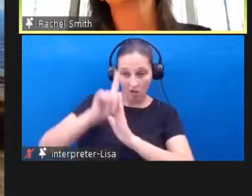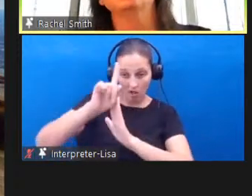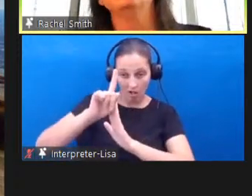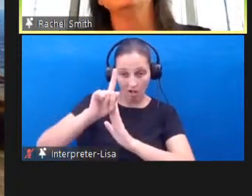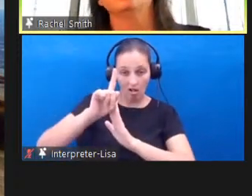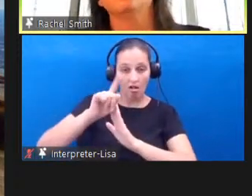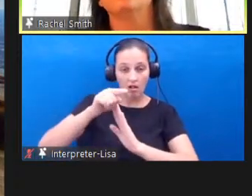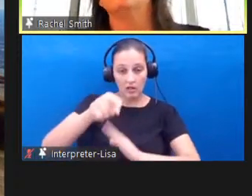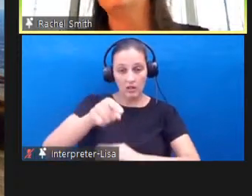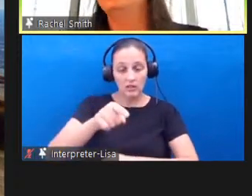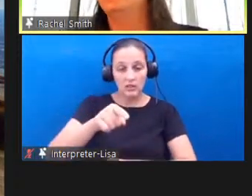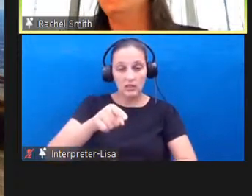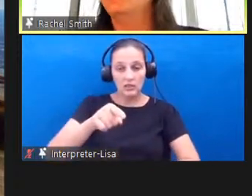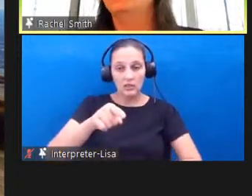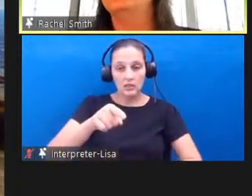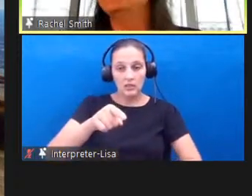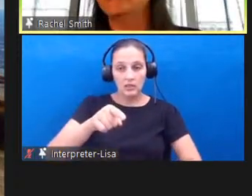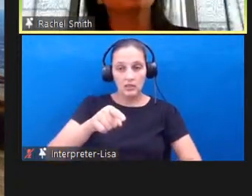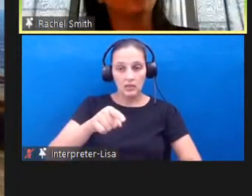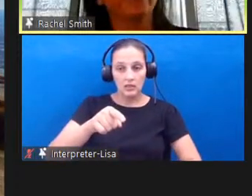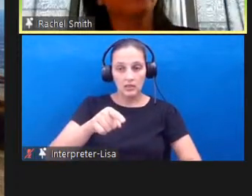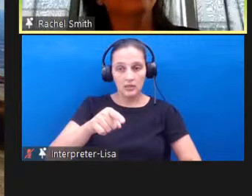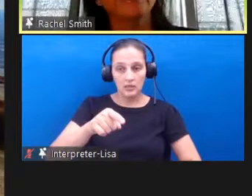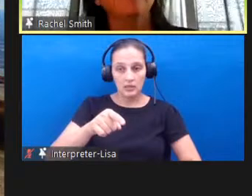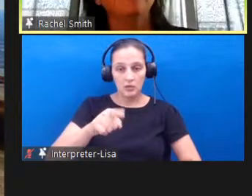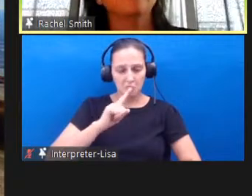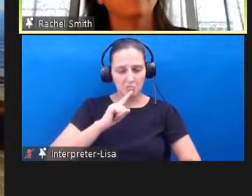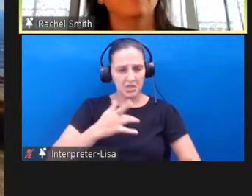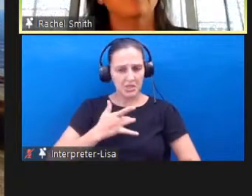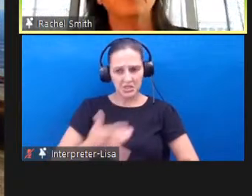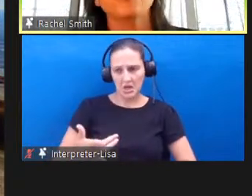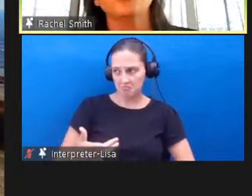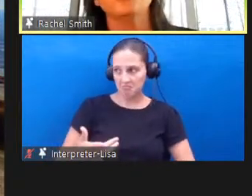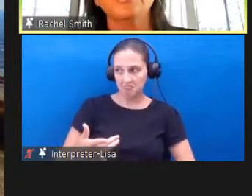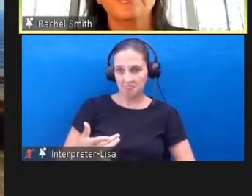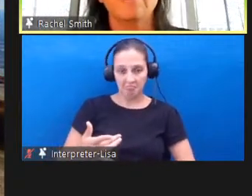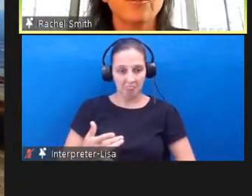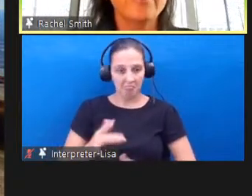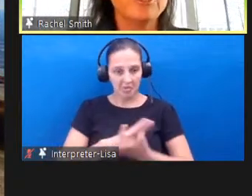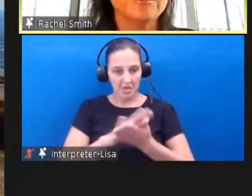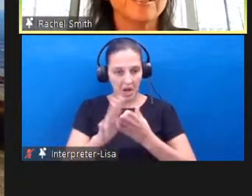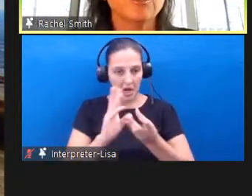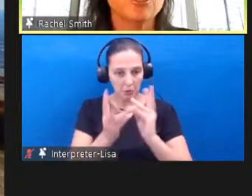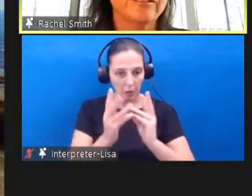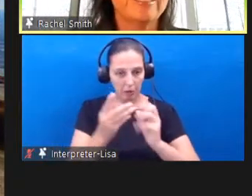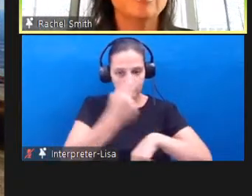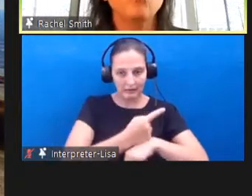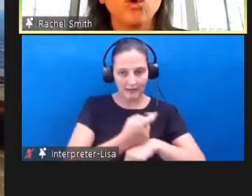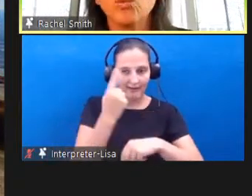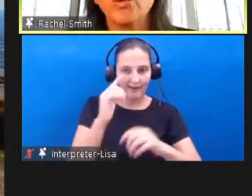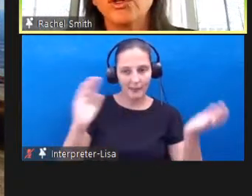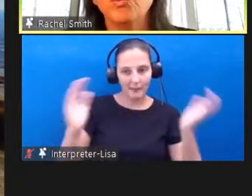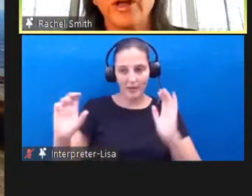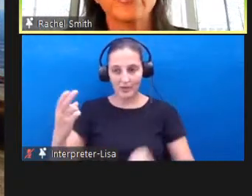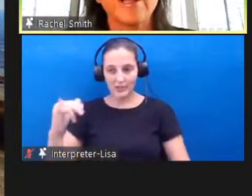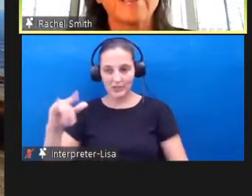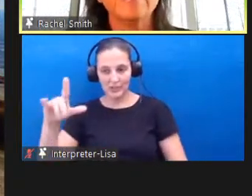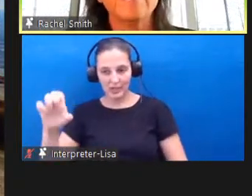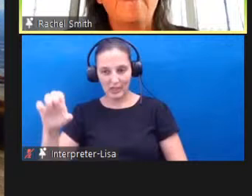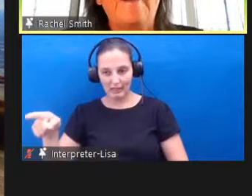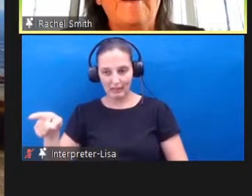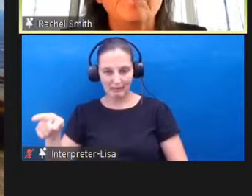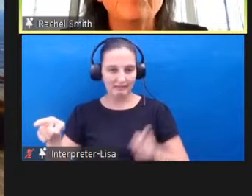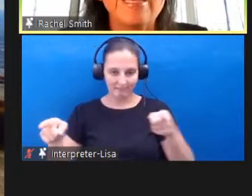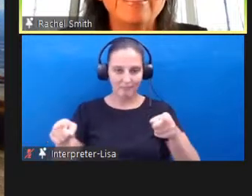huge percentage of nice weather days compared to, say, other regions. Like in Chile, it has more good weather